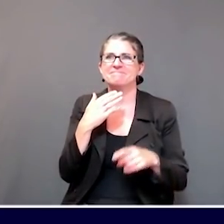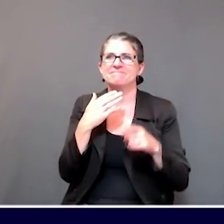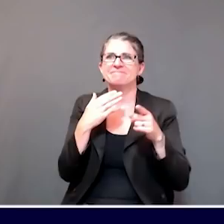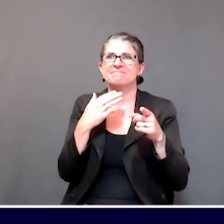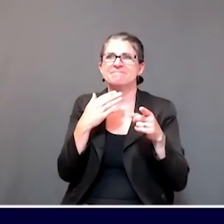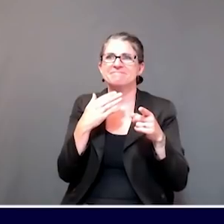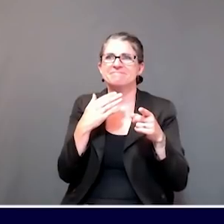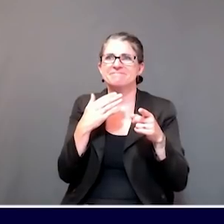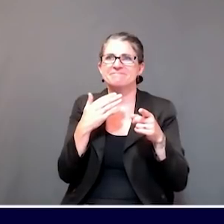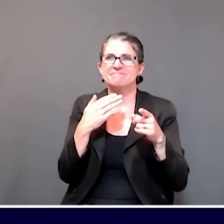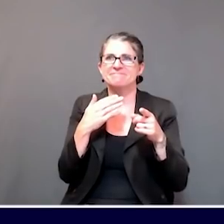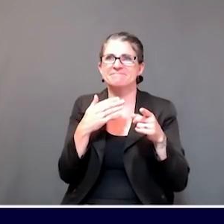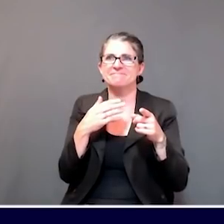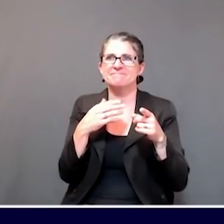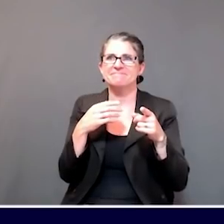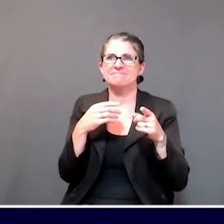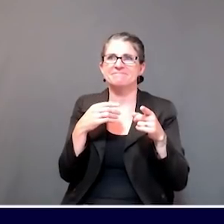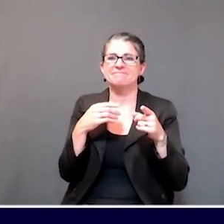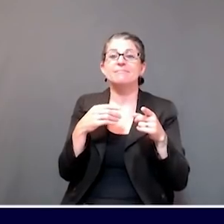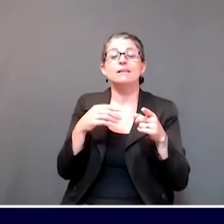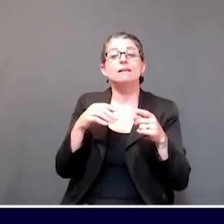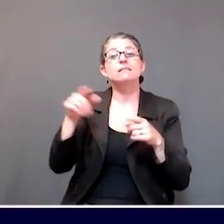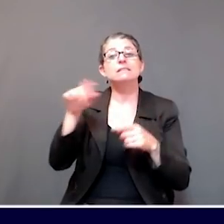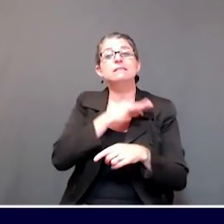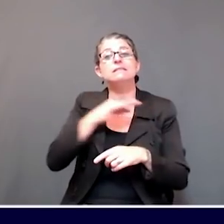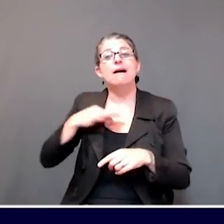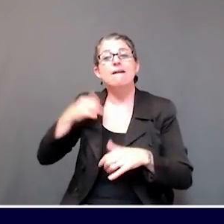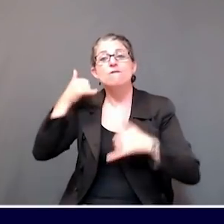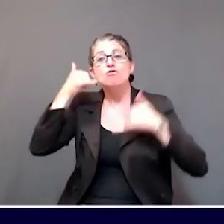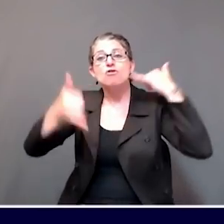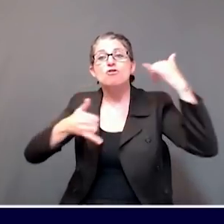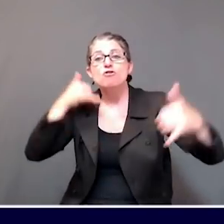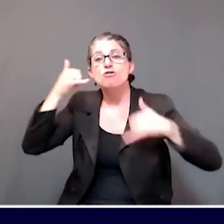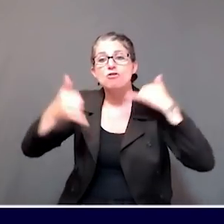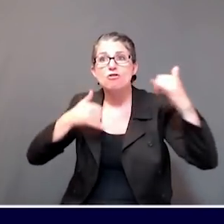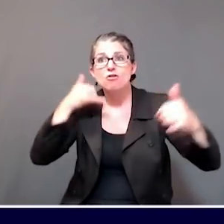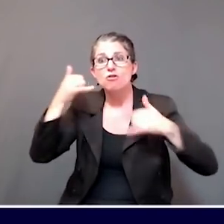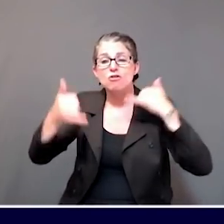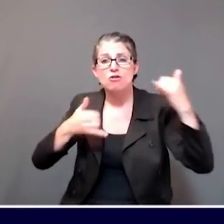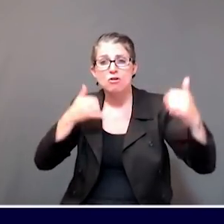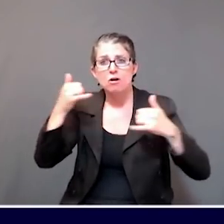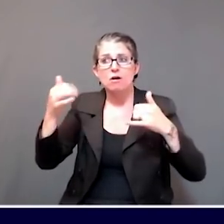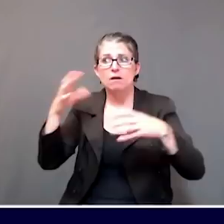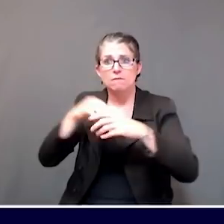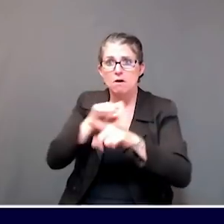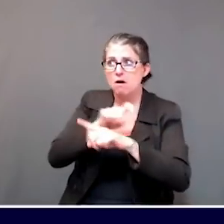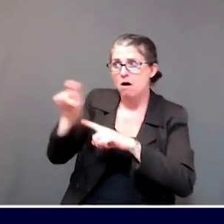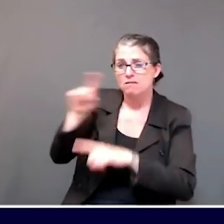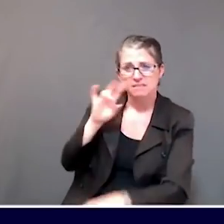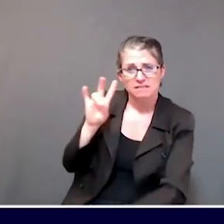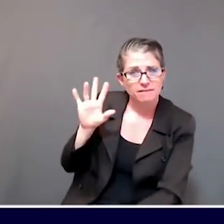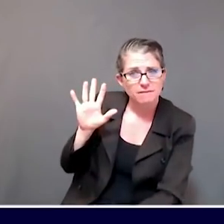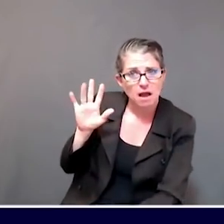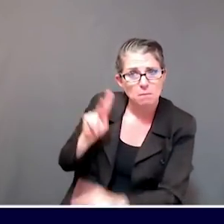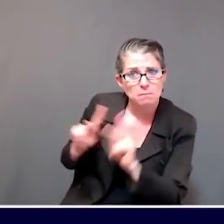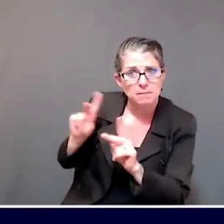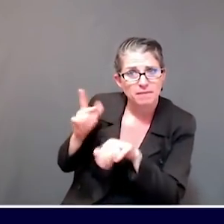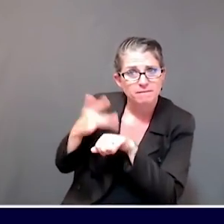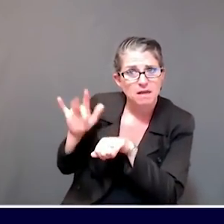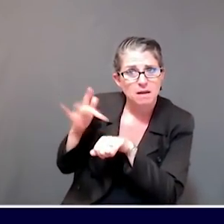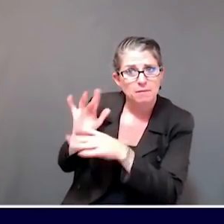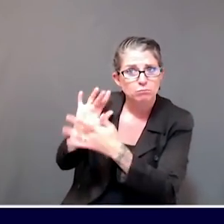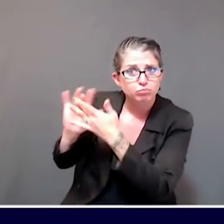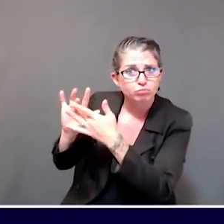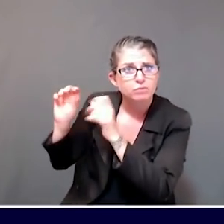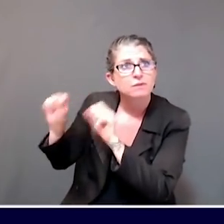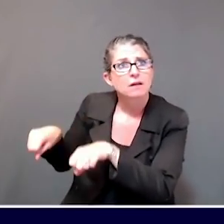Maine. Is it 75 people? Is that correct? Maria, I'm going to check and see. The last time we updated the numbers, or that I was briefed on the